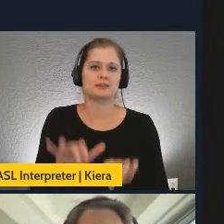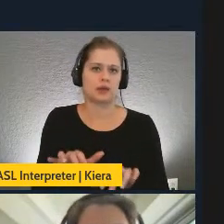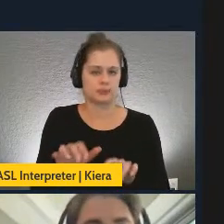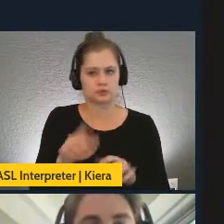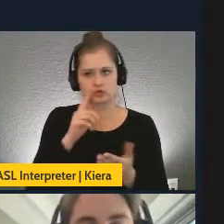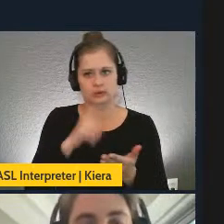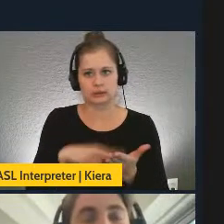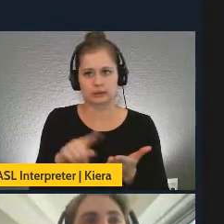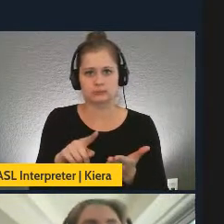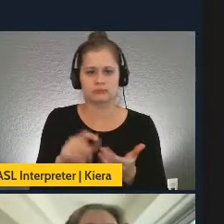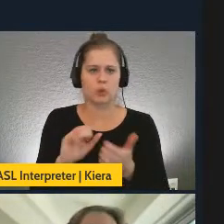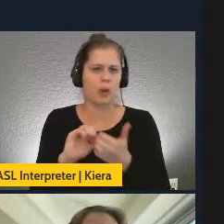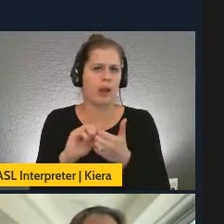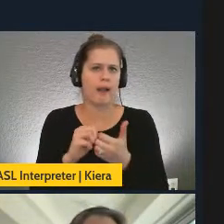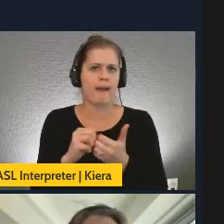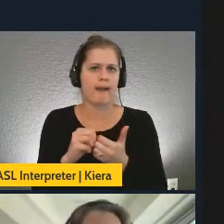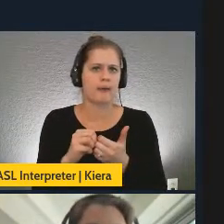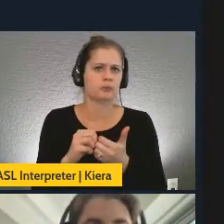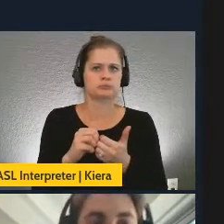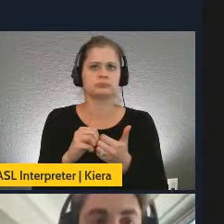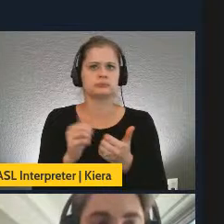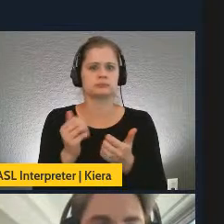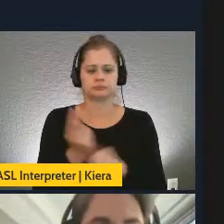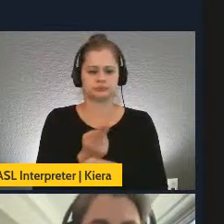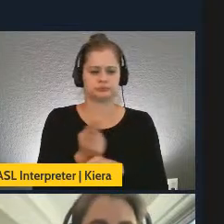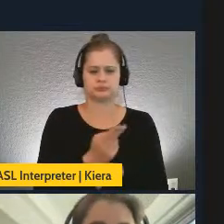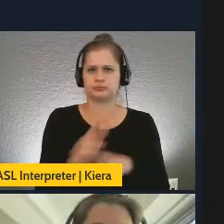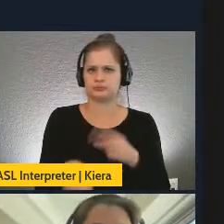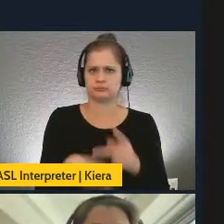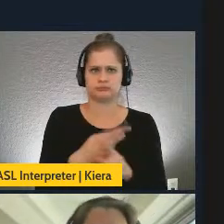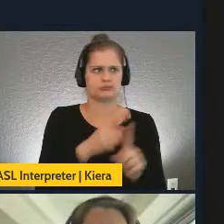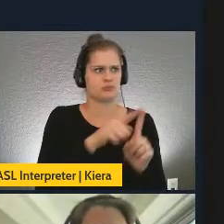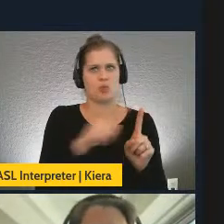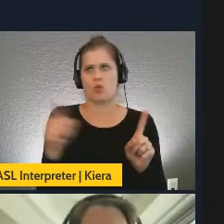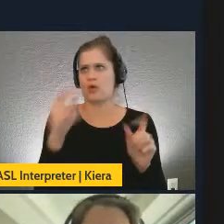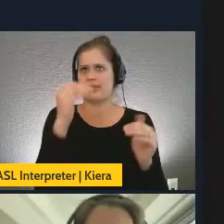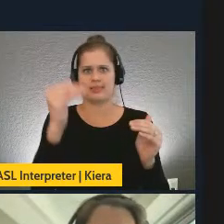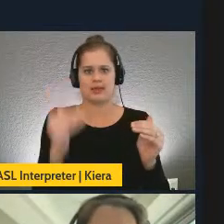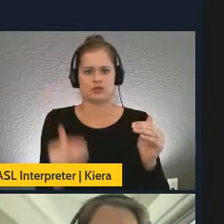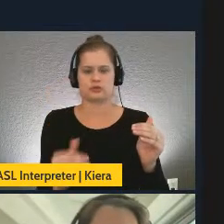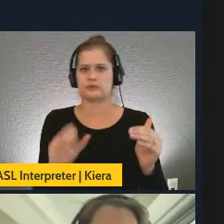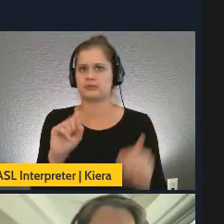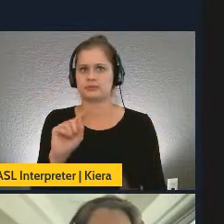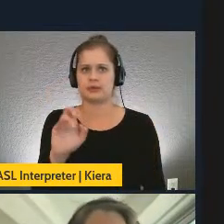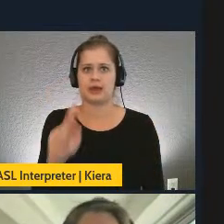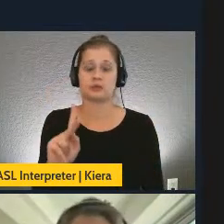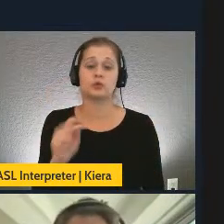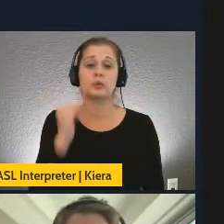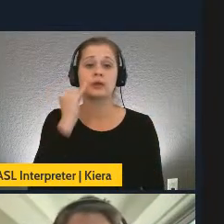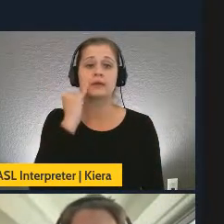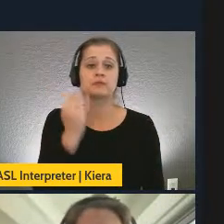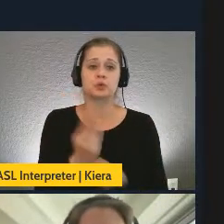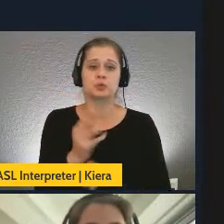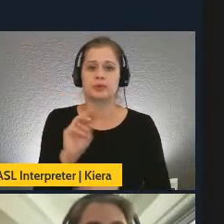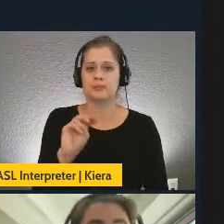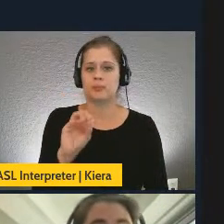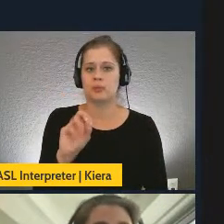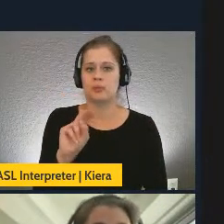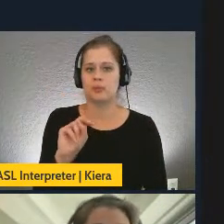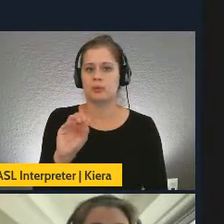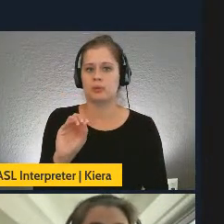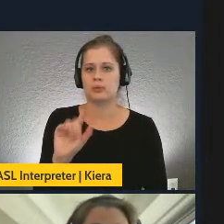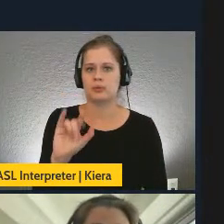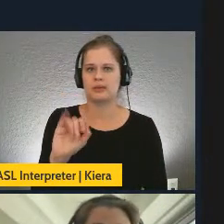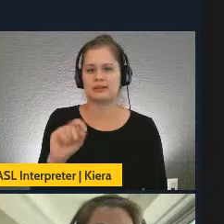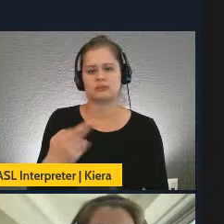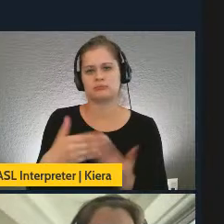we do this? How might we use types across all layers of the stack? So if you're using a monolith, it's pretty easy. You can sort of just